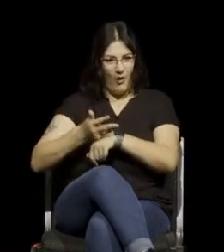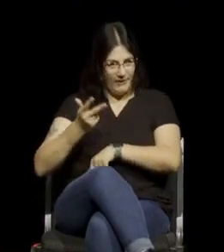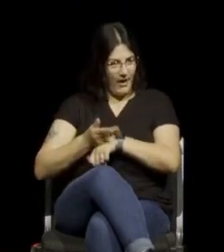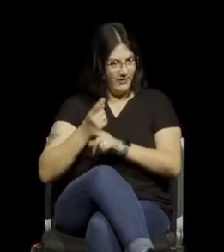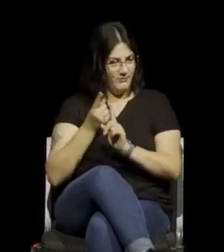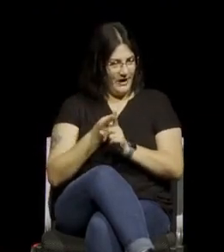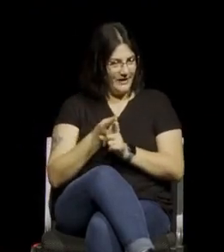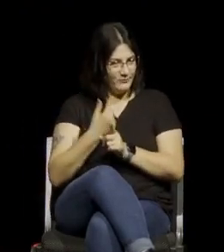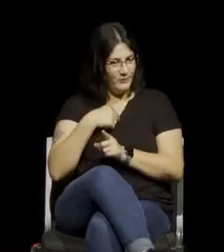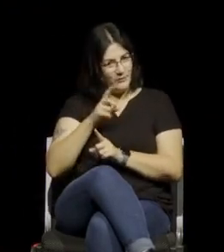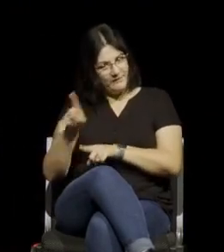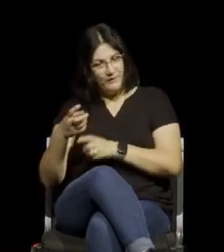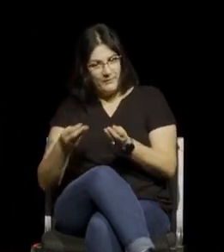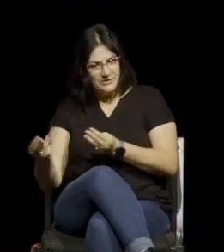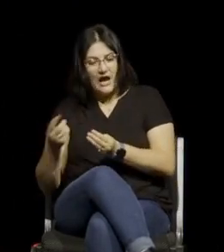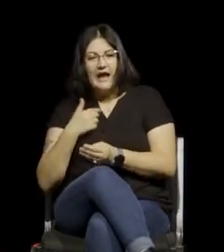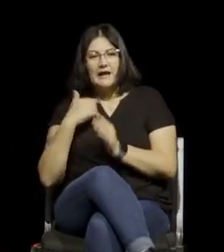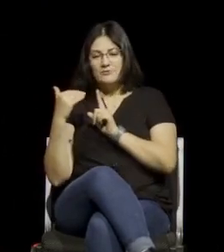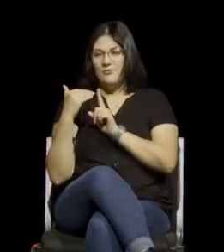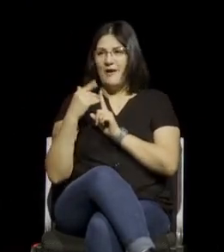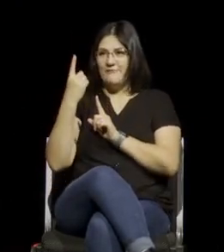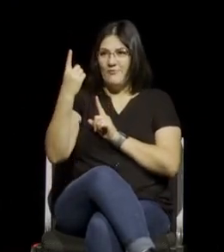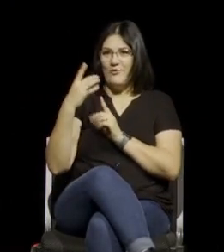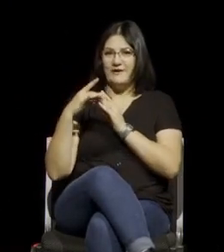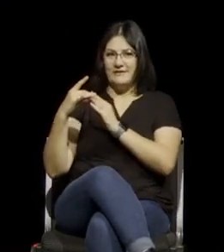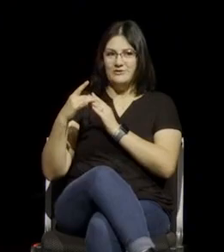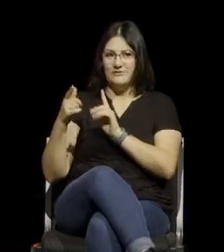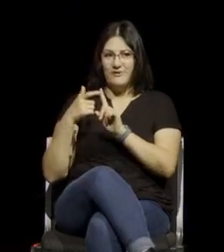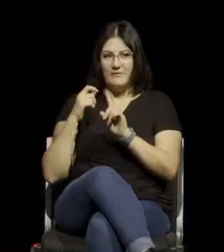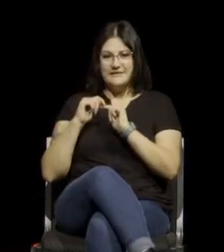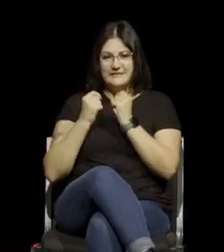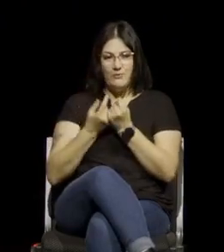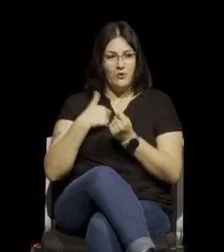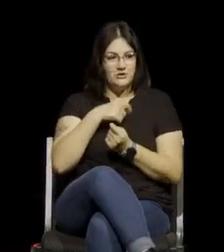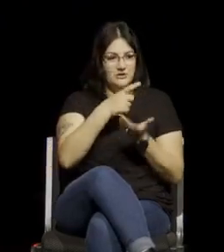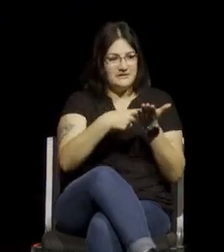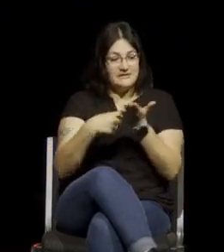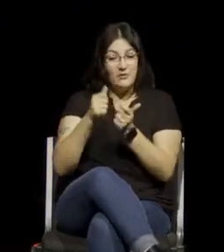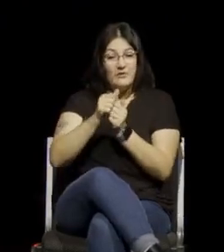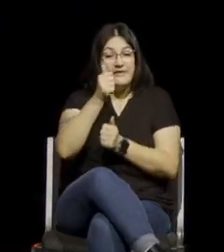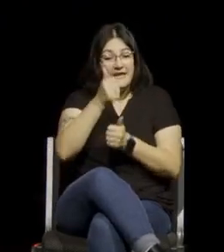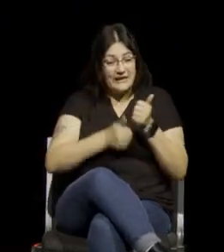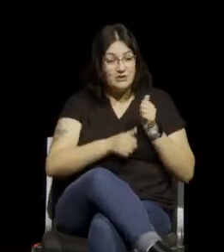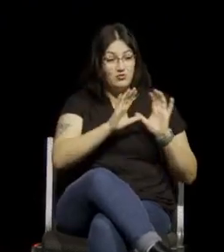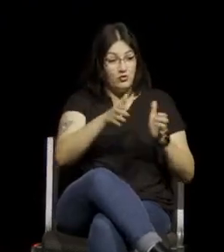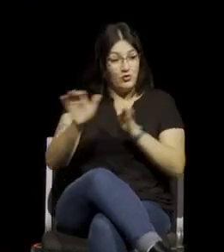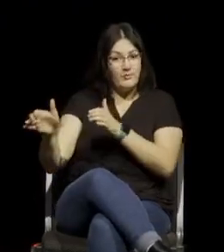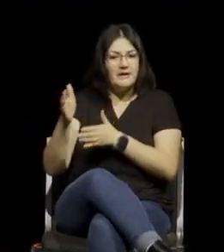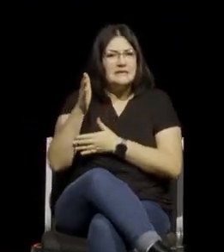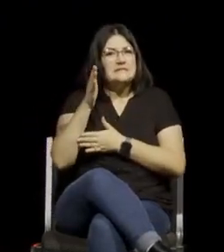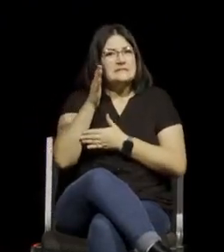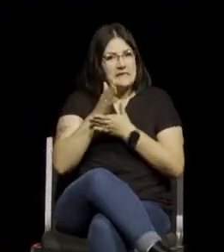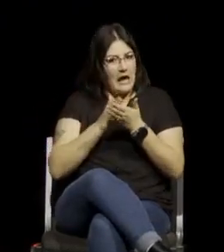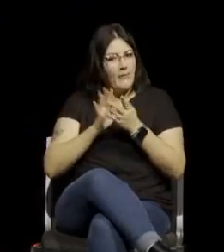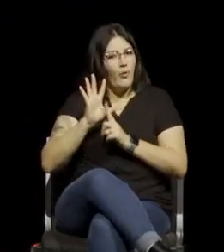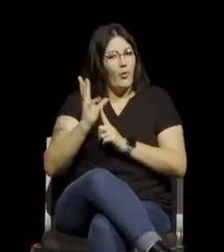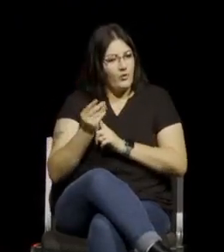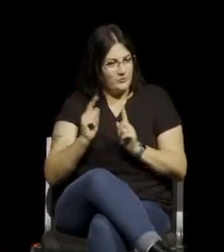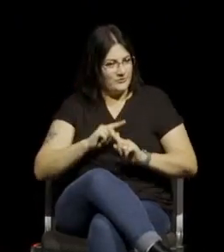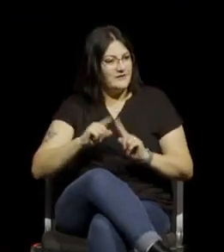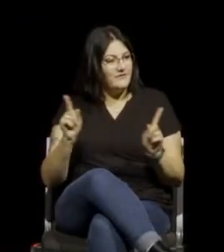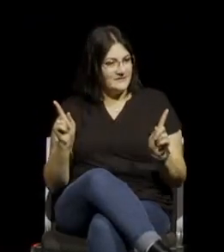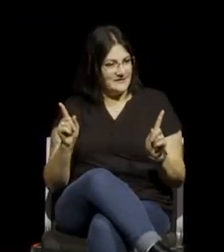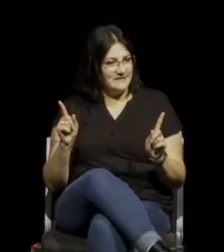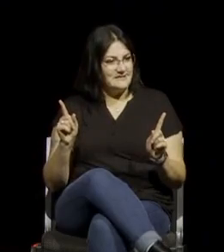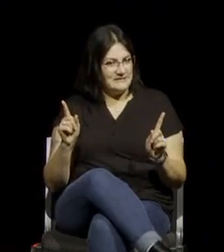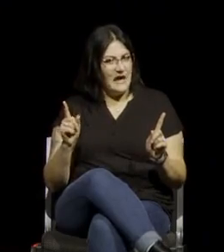ago, and I was reminded by some of the leadership of the team that we probably should discuss with each group that goes some of the differences that are a